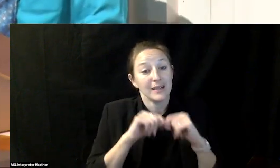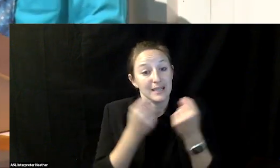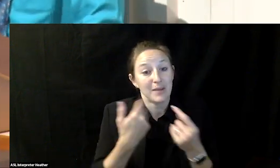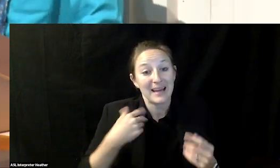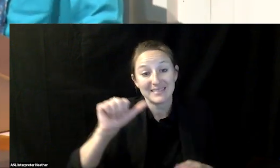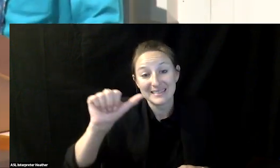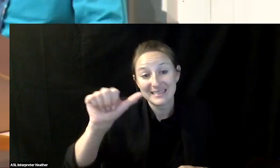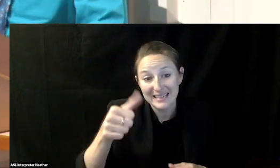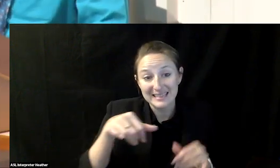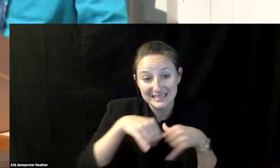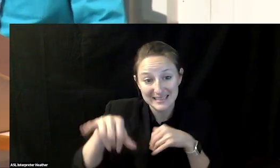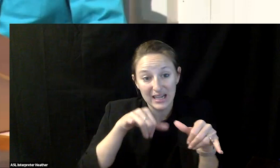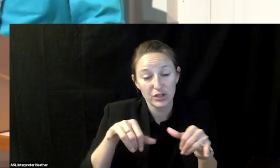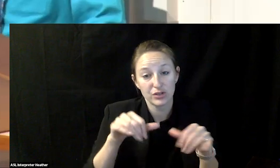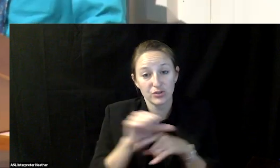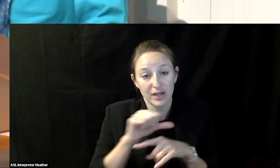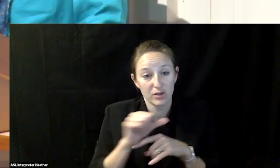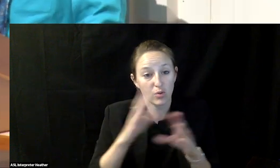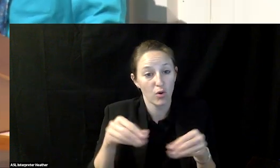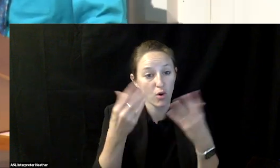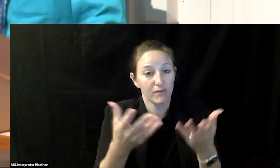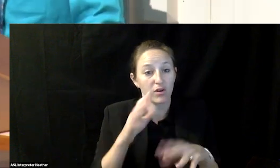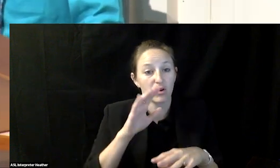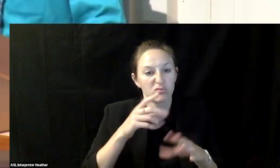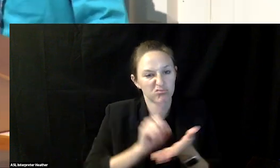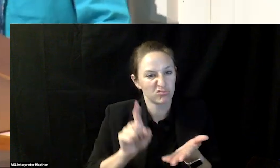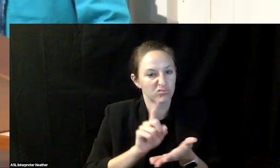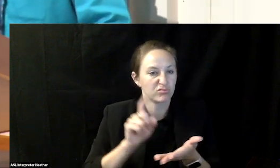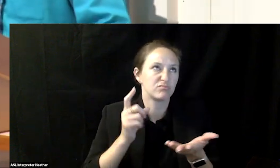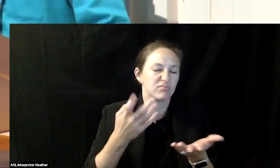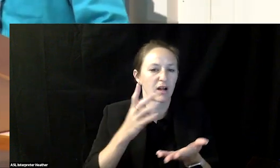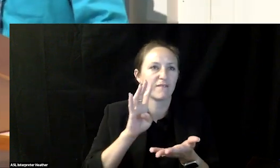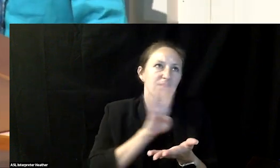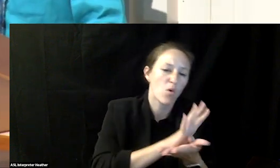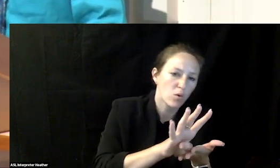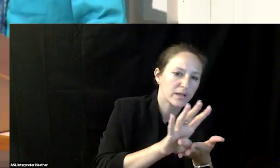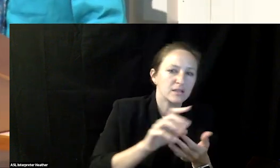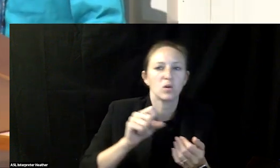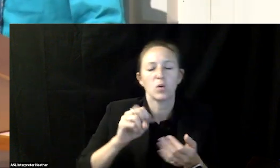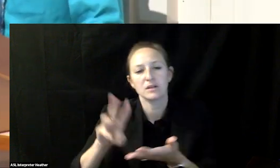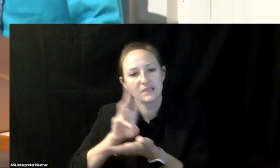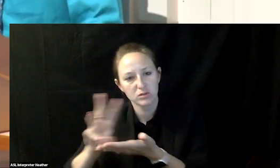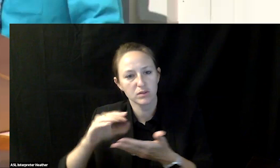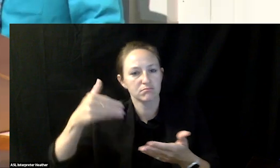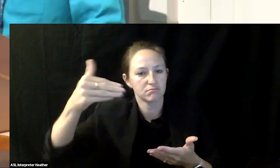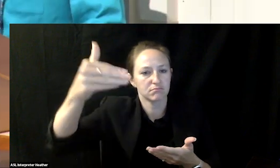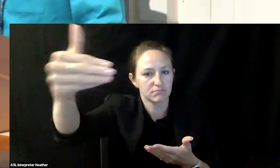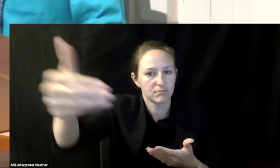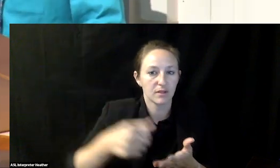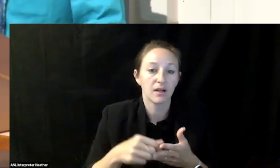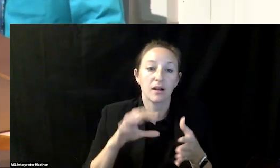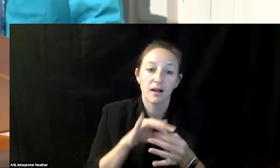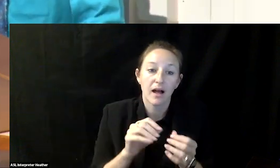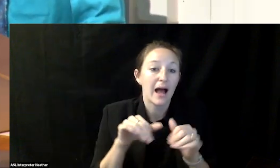on a regular basis, every 4 to 6 weeks for most of them, on things ranging from how to create accessible documents